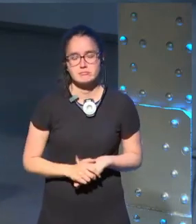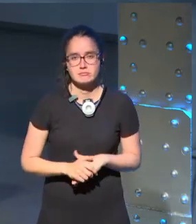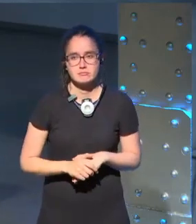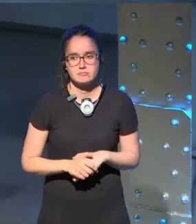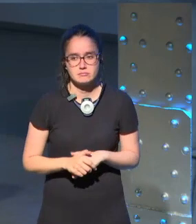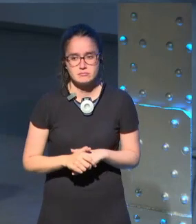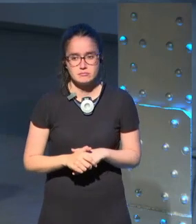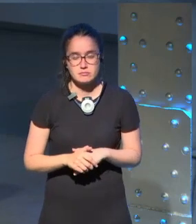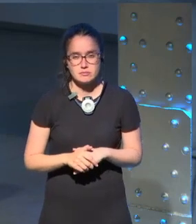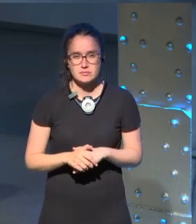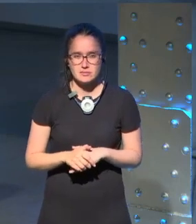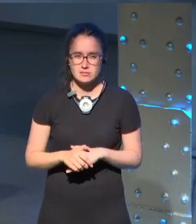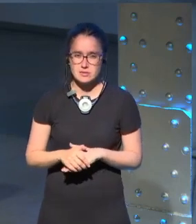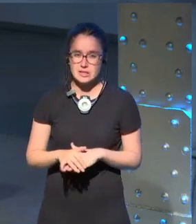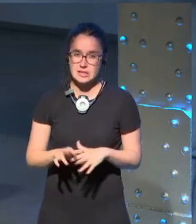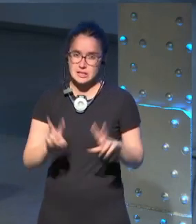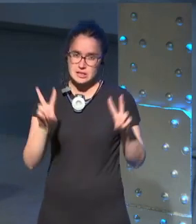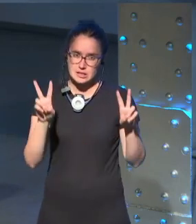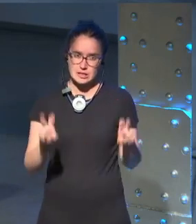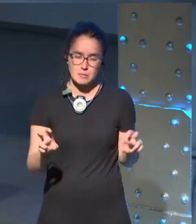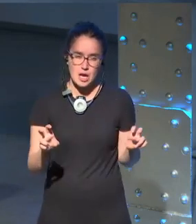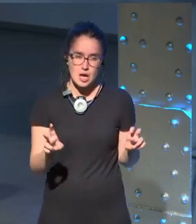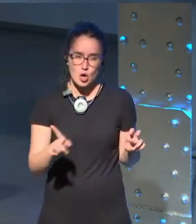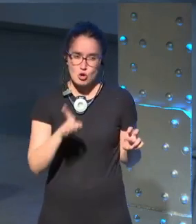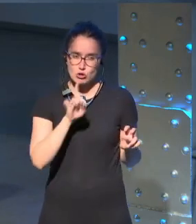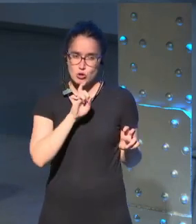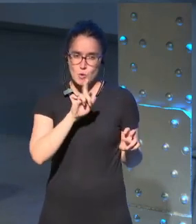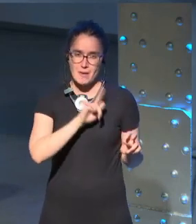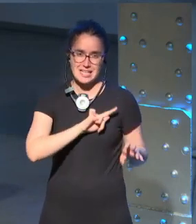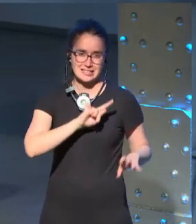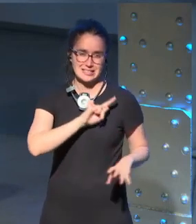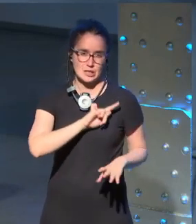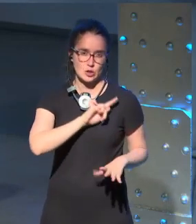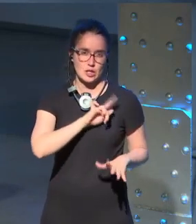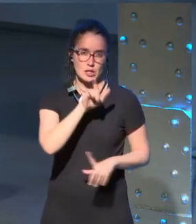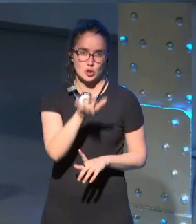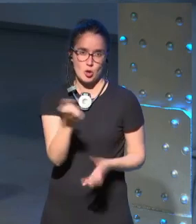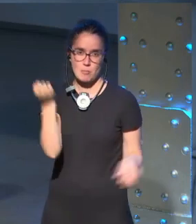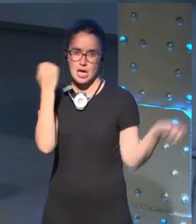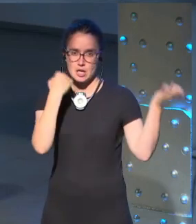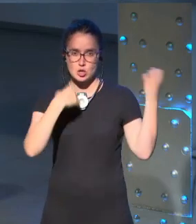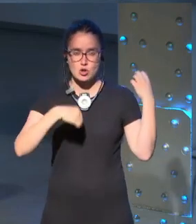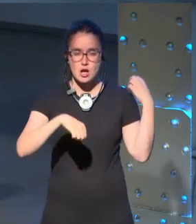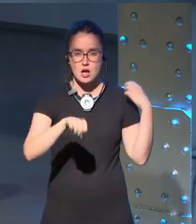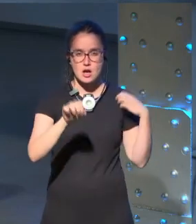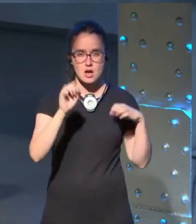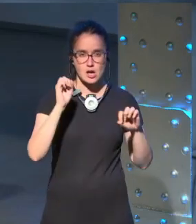In terms of the, how do I feel about these characters being, essentially